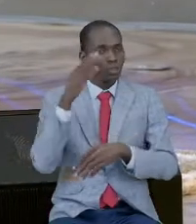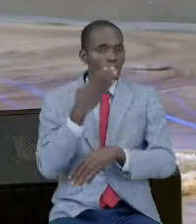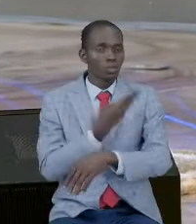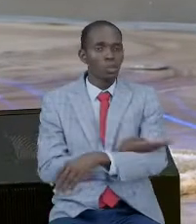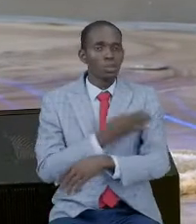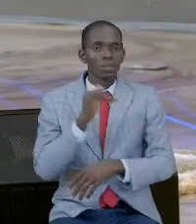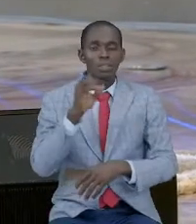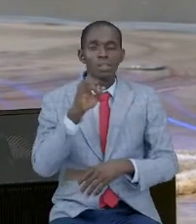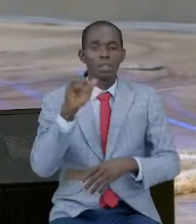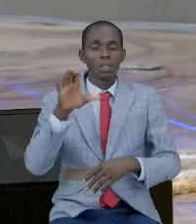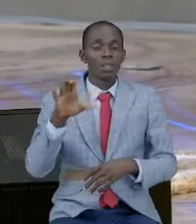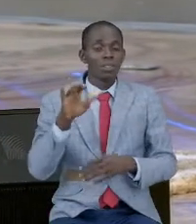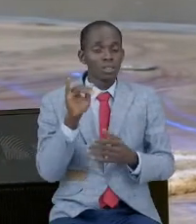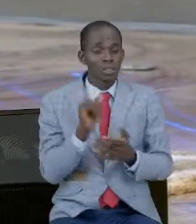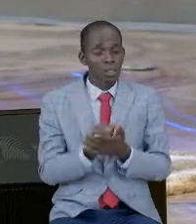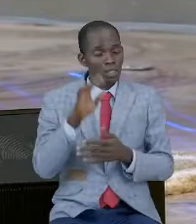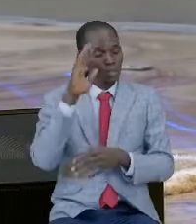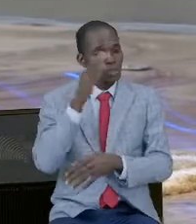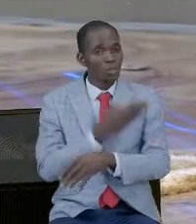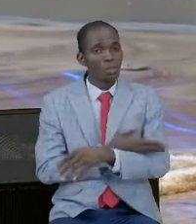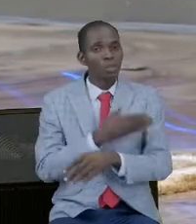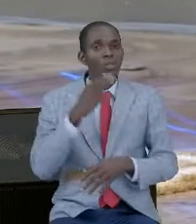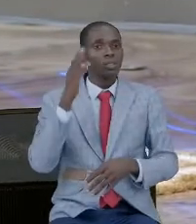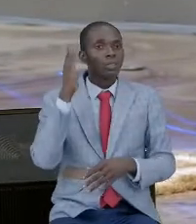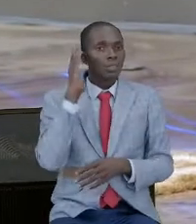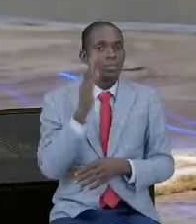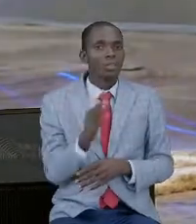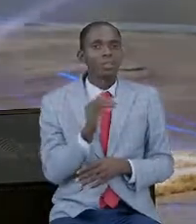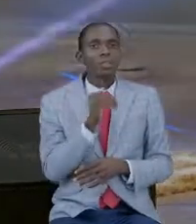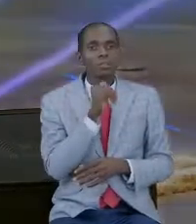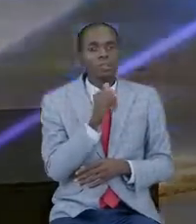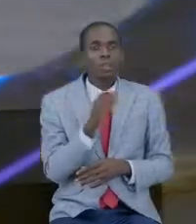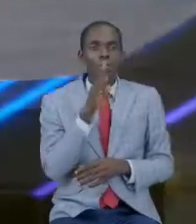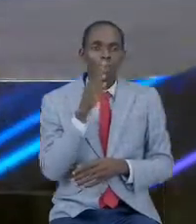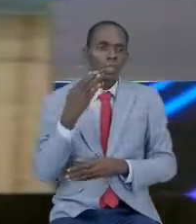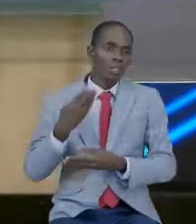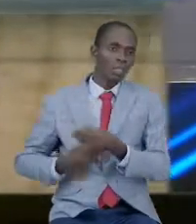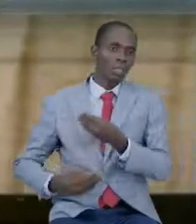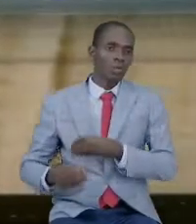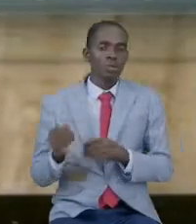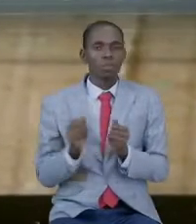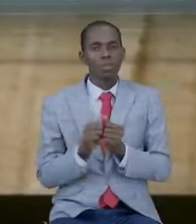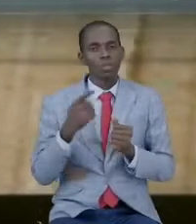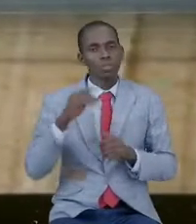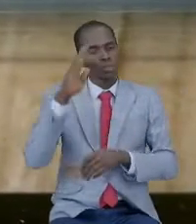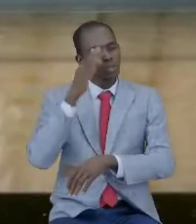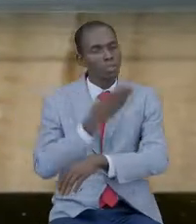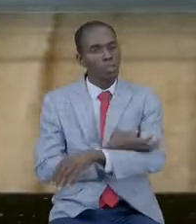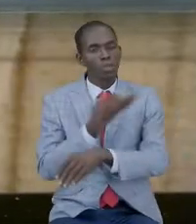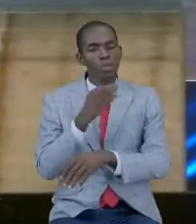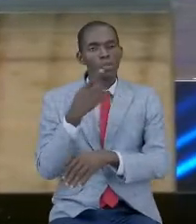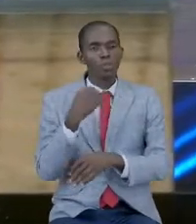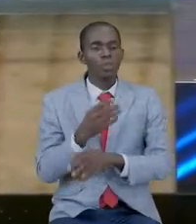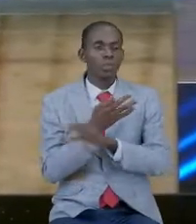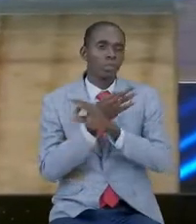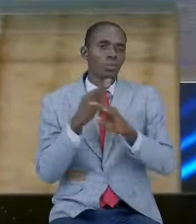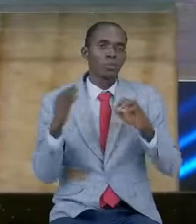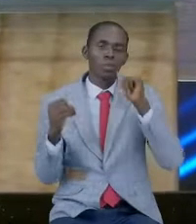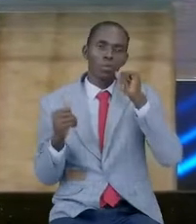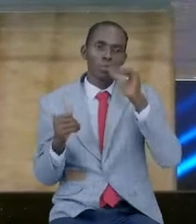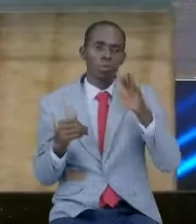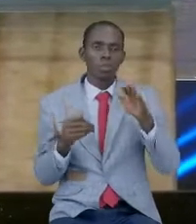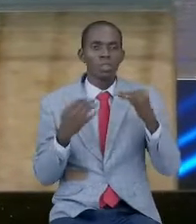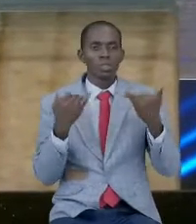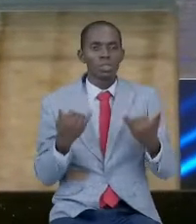shall not be heir with the son of the free woman. We're looking